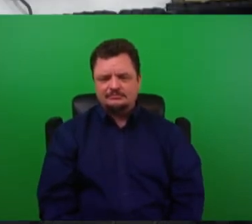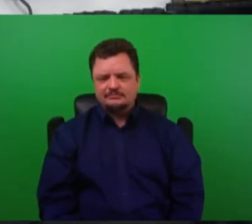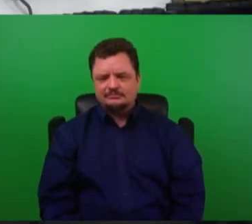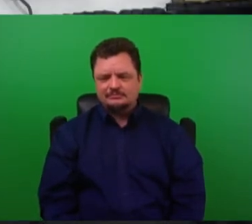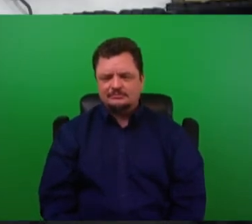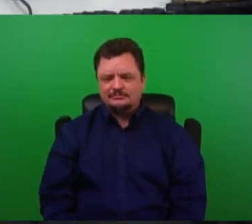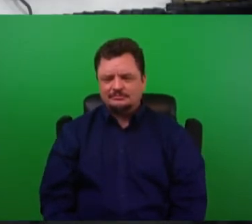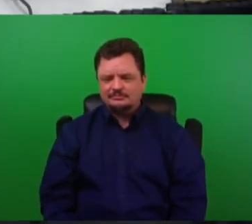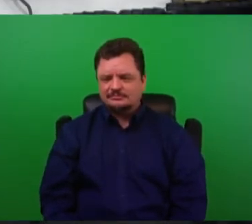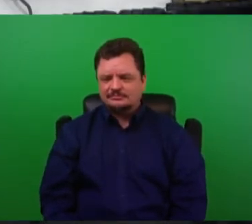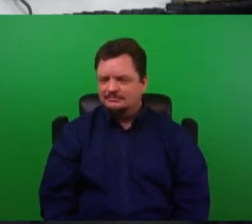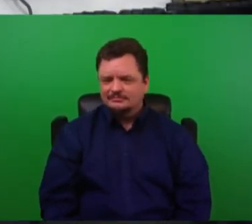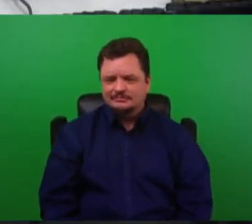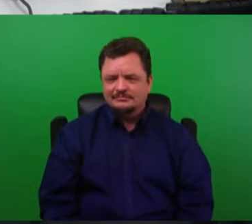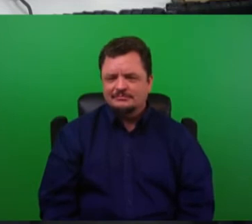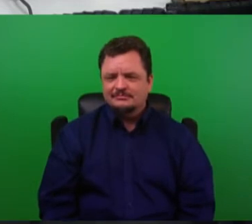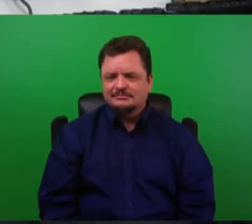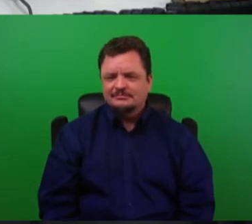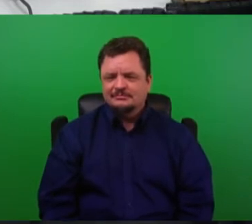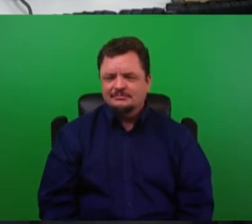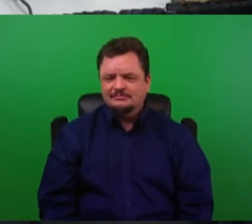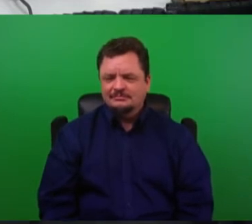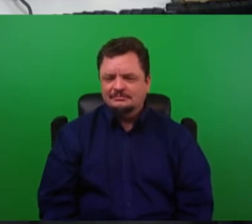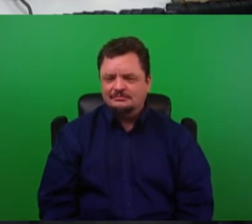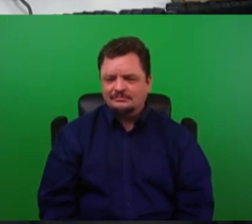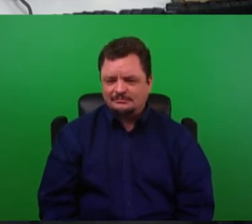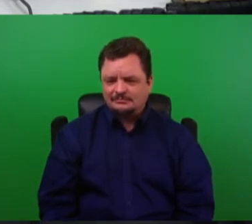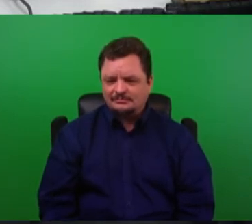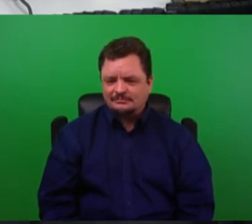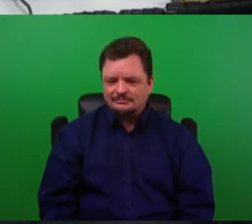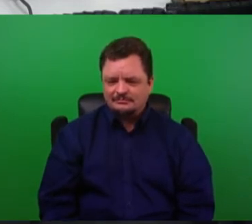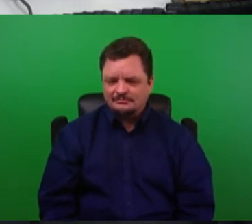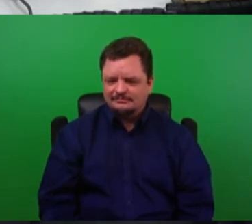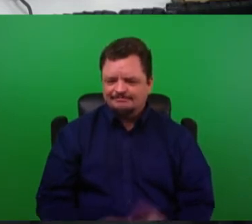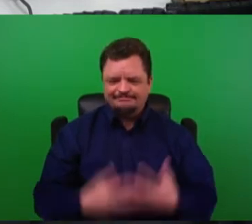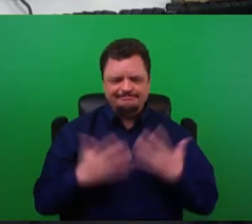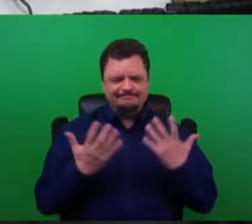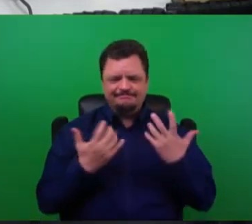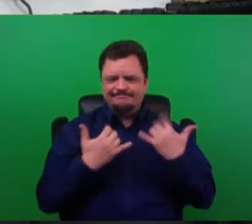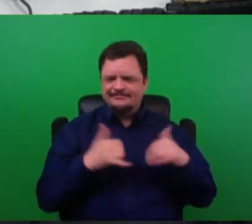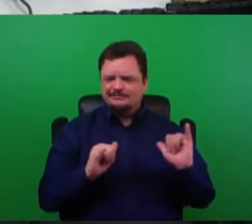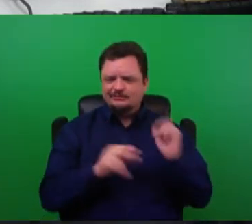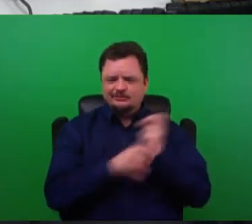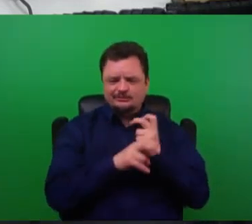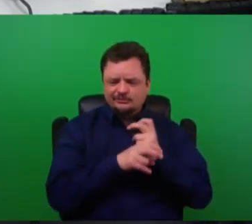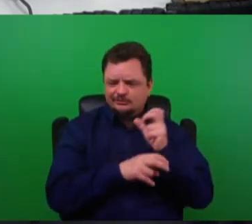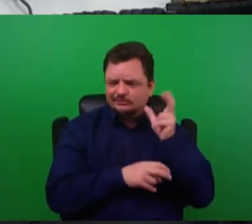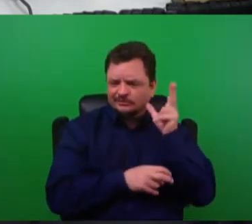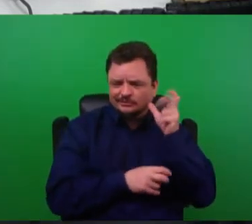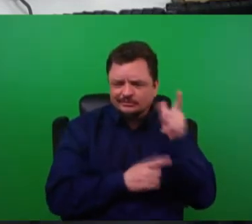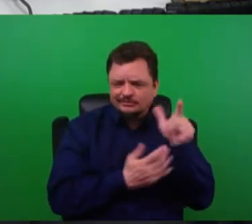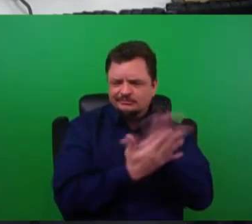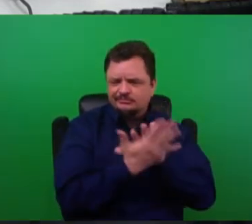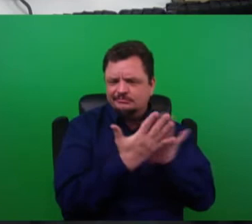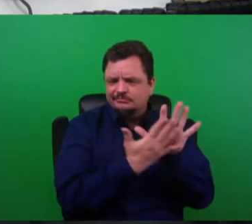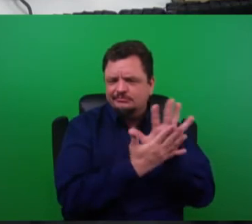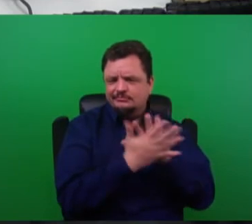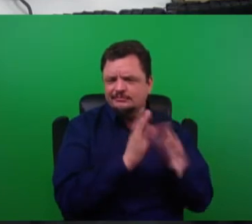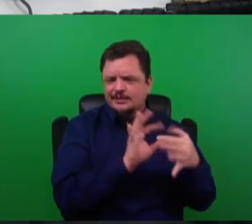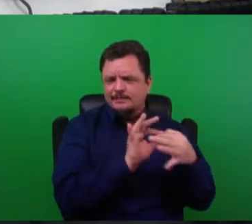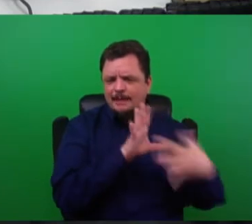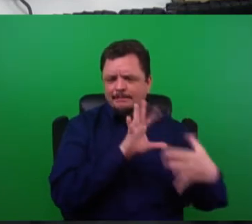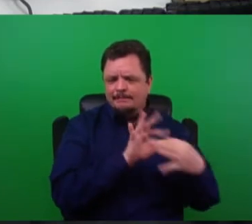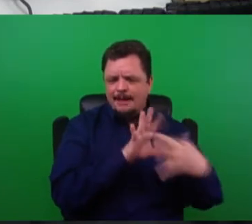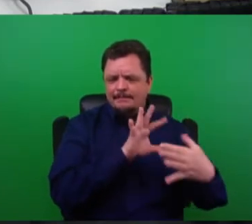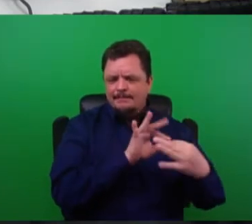partners, 17 different school districts, and you know we invited Corey here because he's just been a